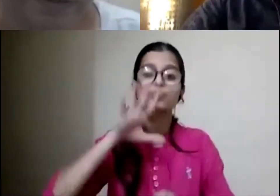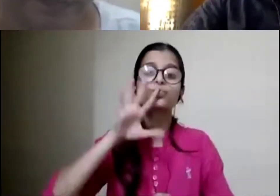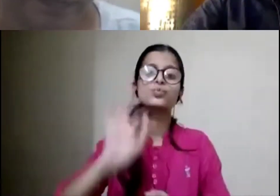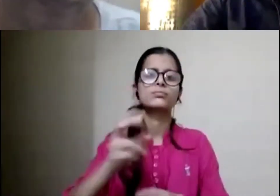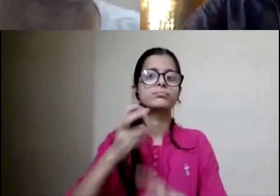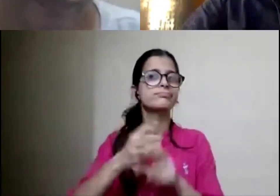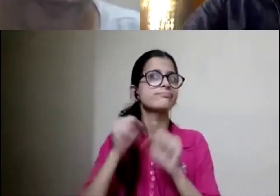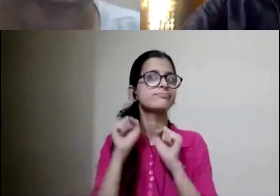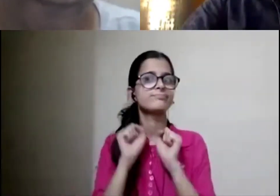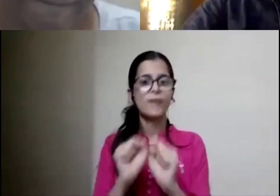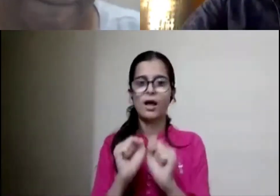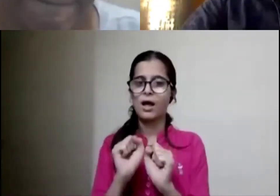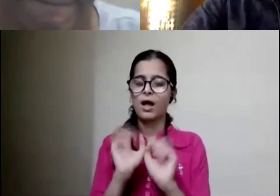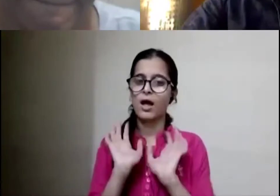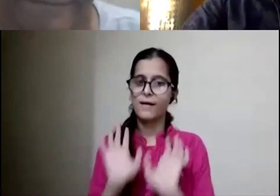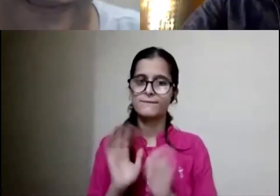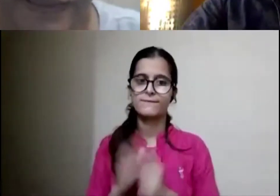difficult